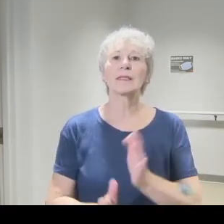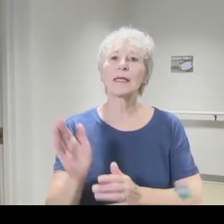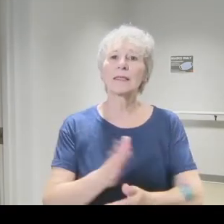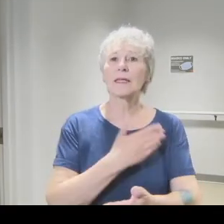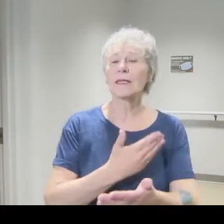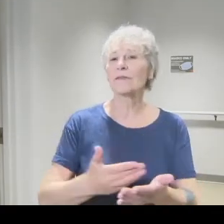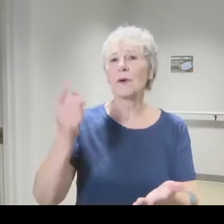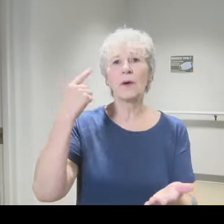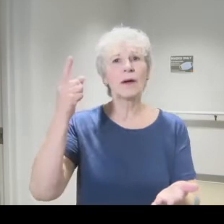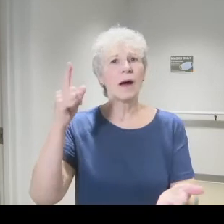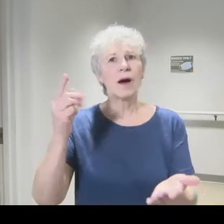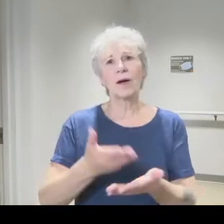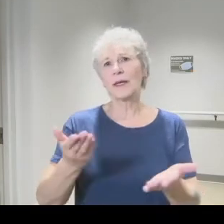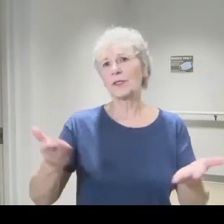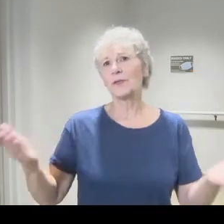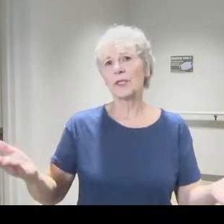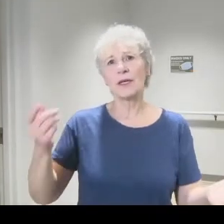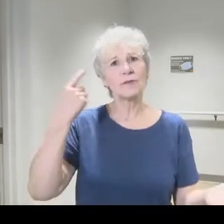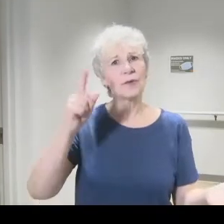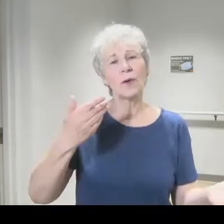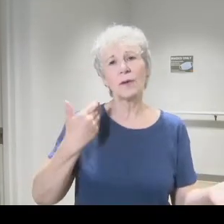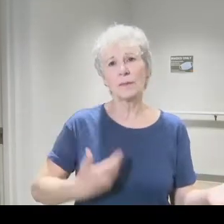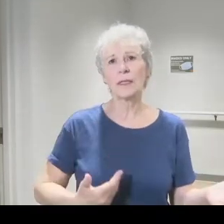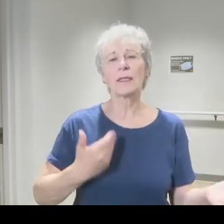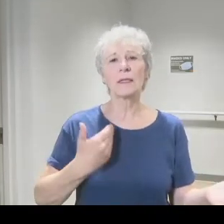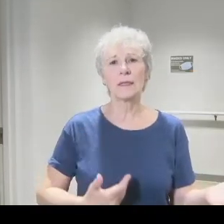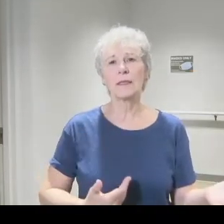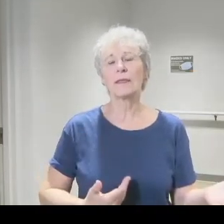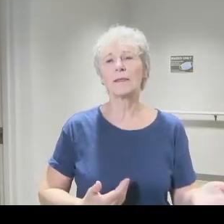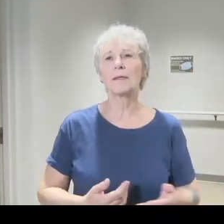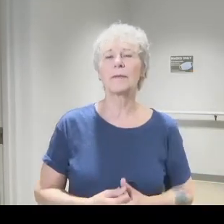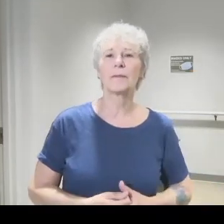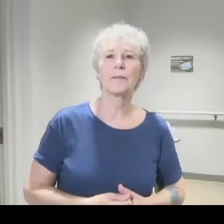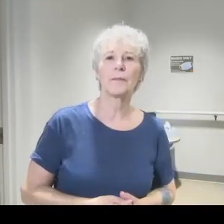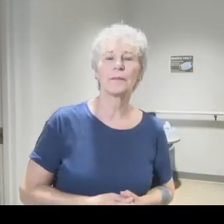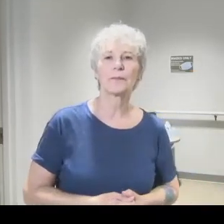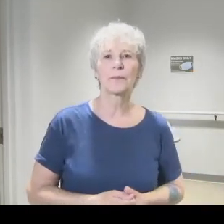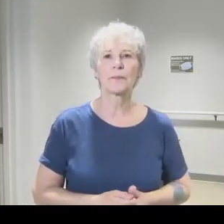Jesus, I sing for all that you've done for me.